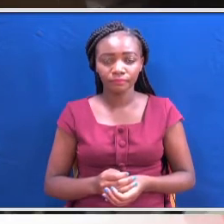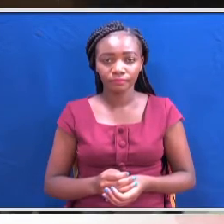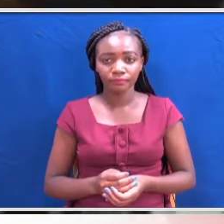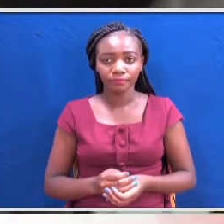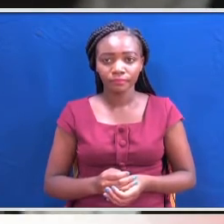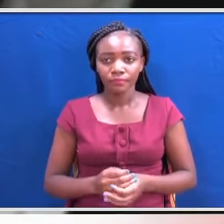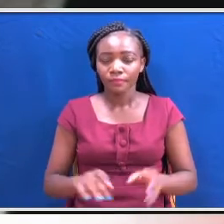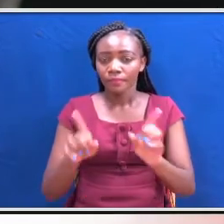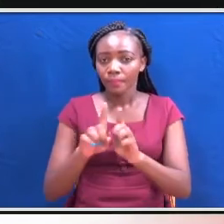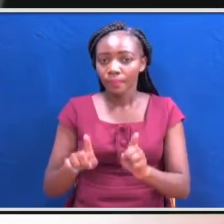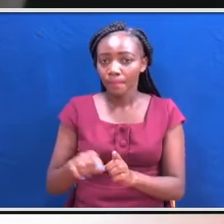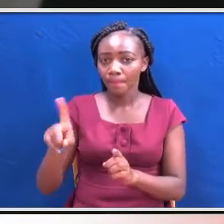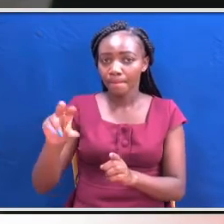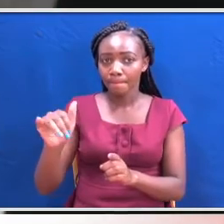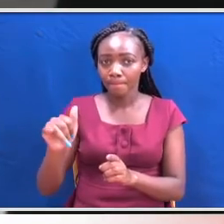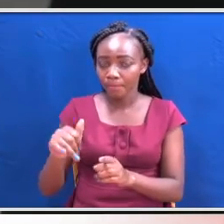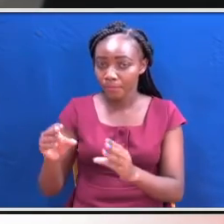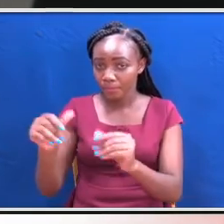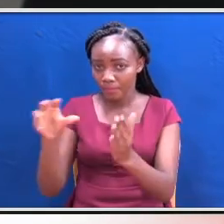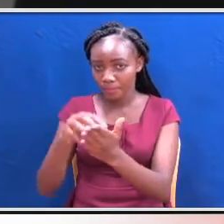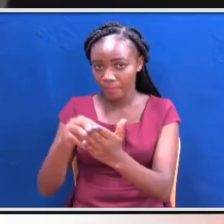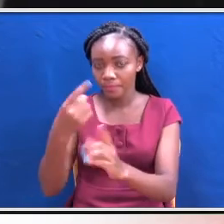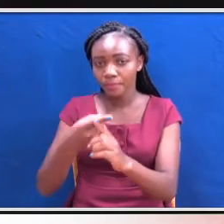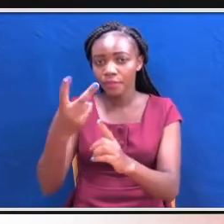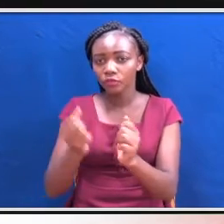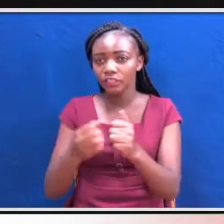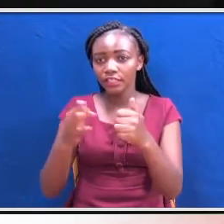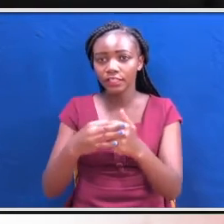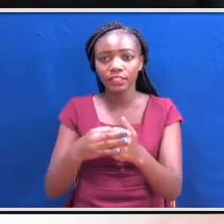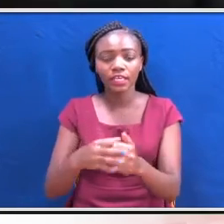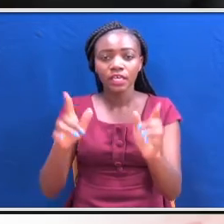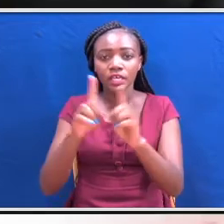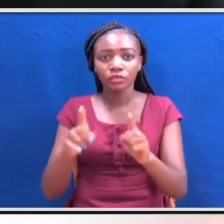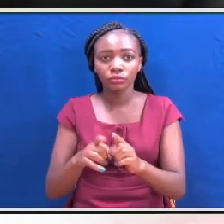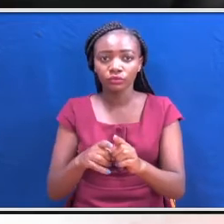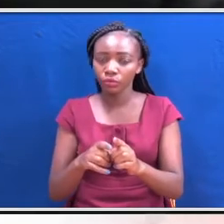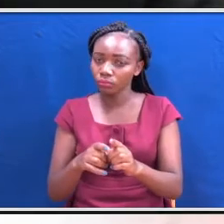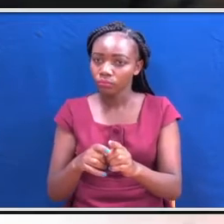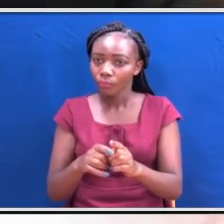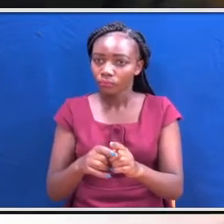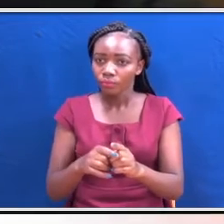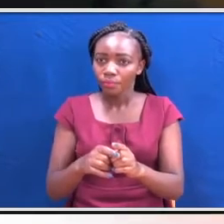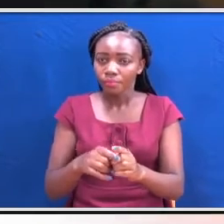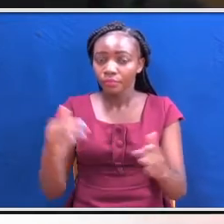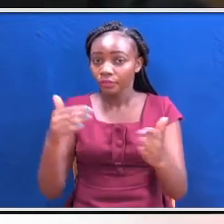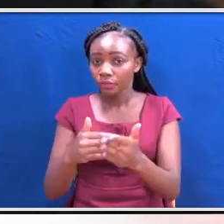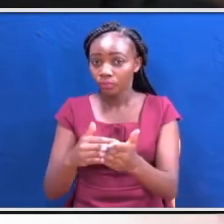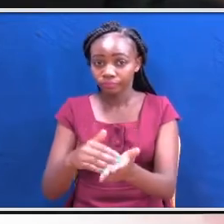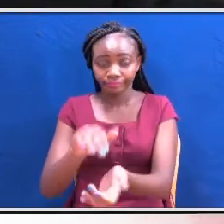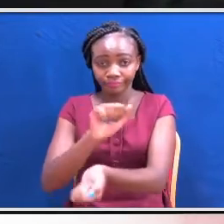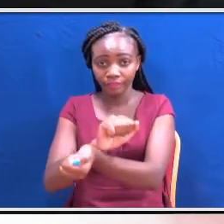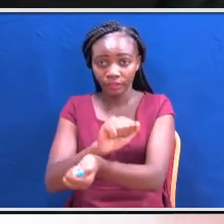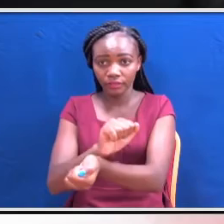Ngatia's landmark case at the Supreme Court in 2018, which led to the abolishment of mandatory death sentence, rescued over